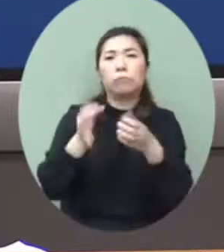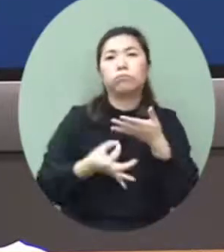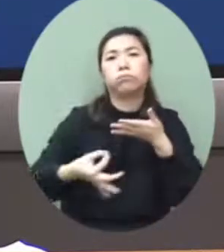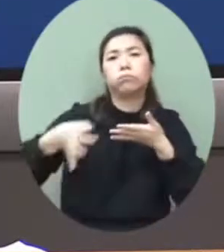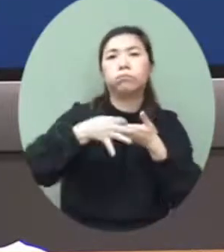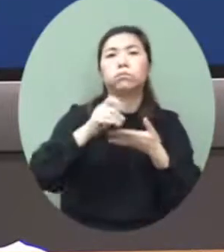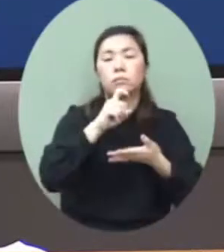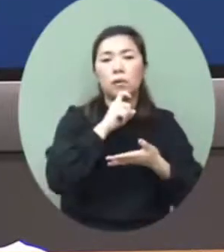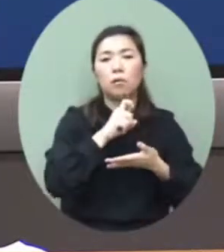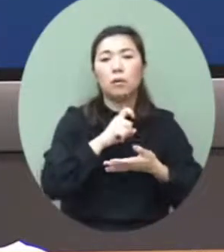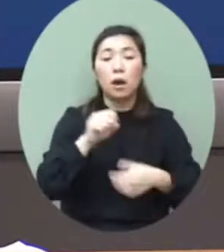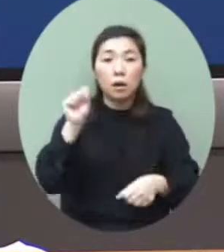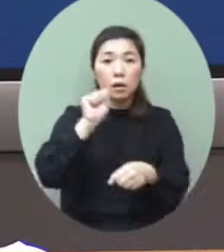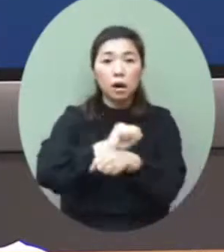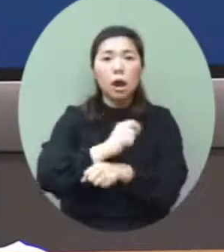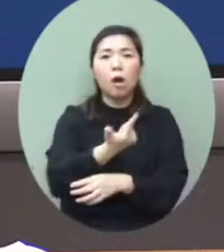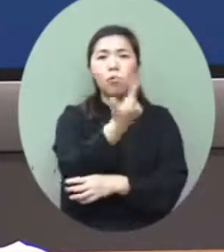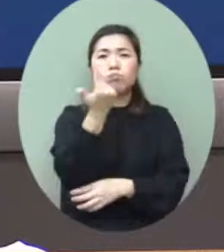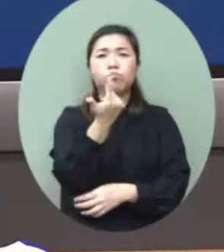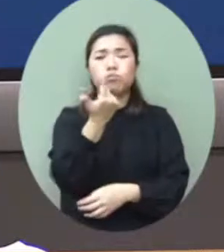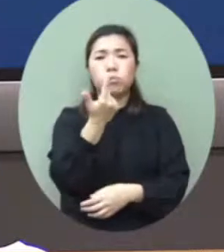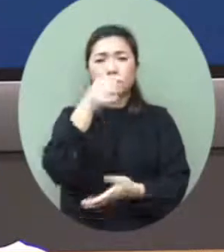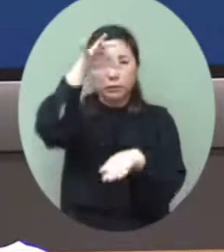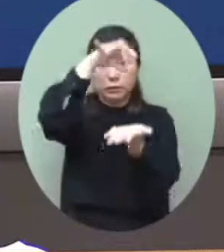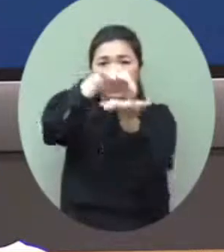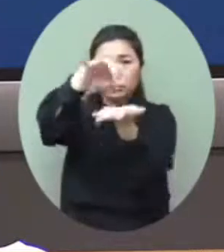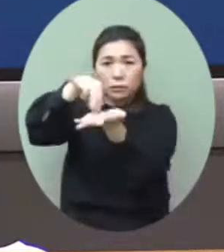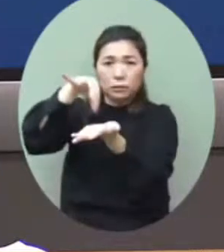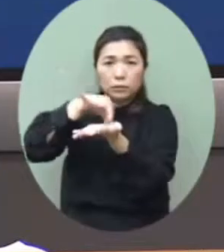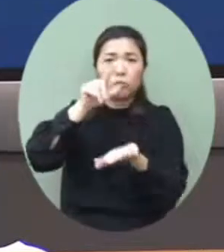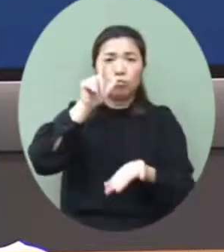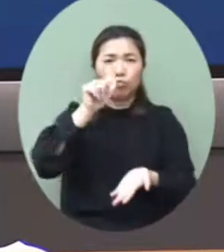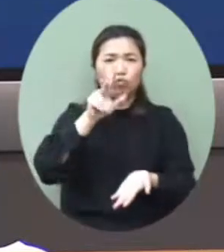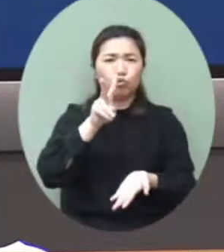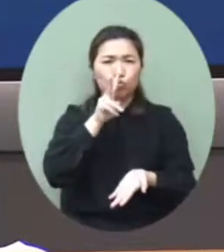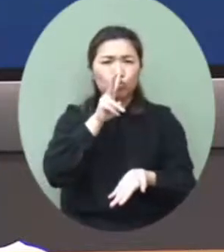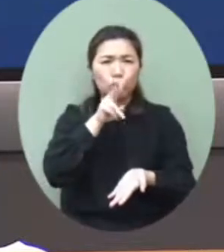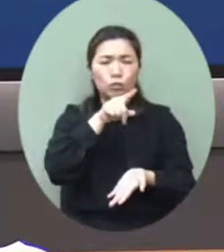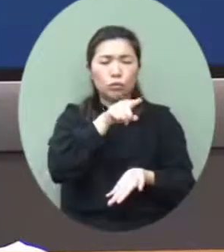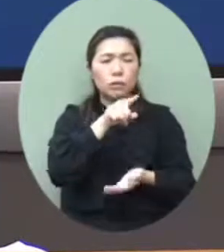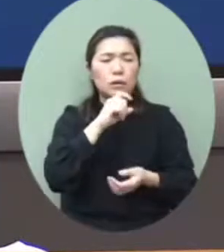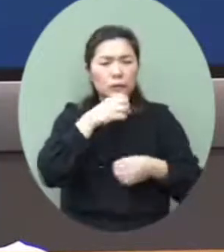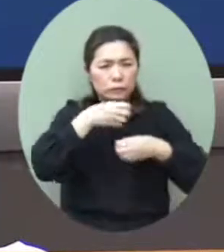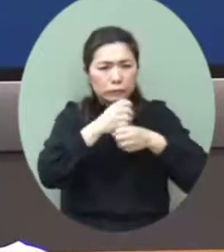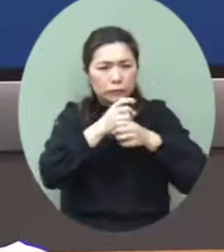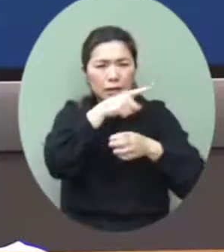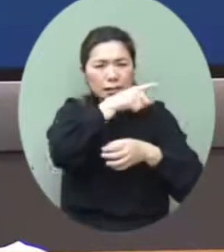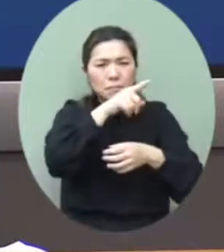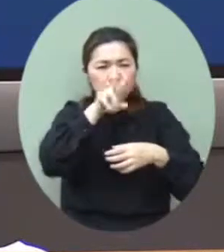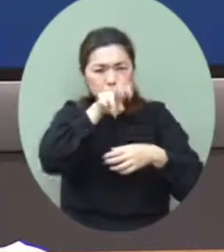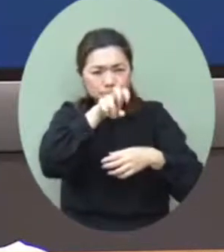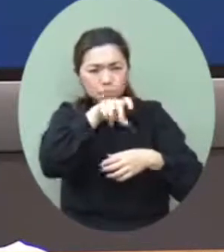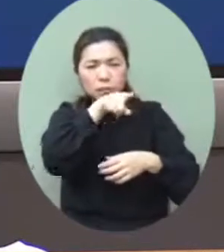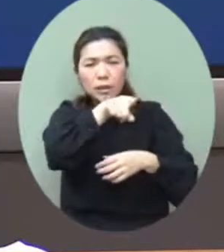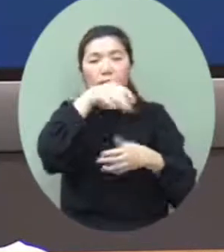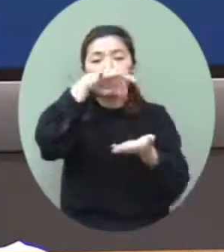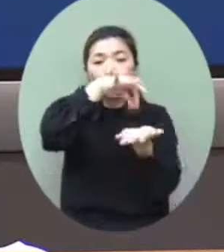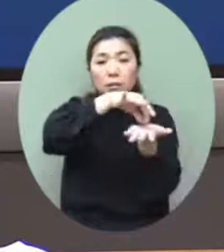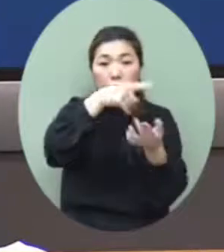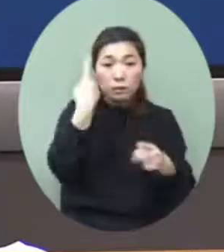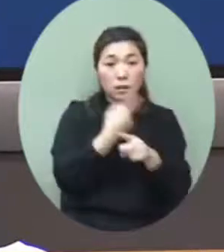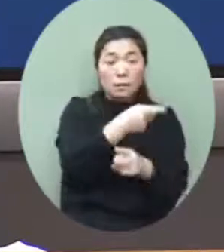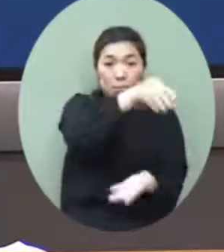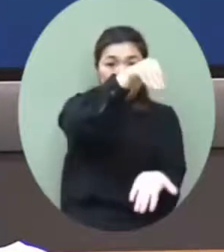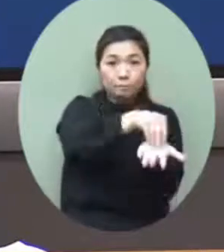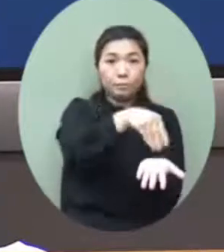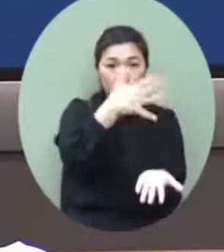started, swish testing has been reinforced. We introduced many